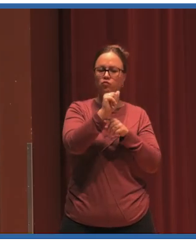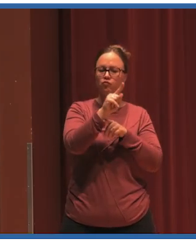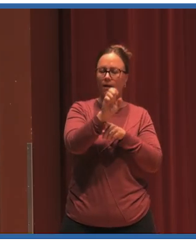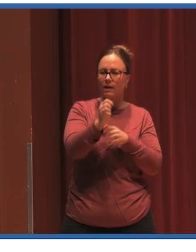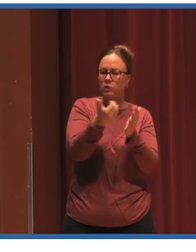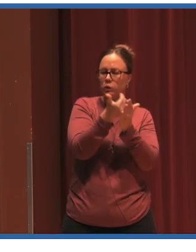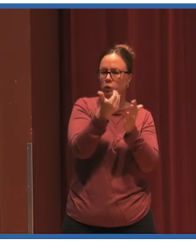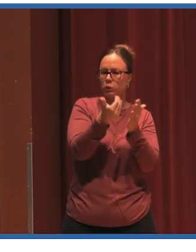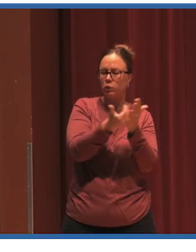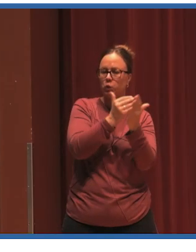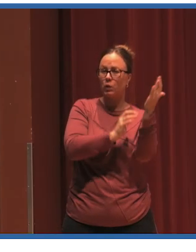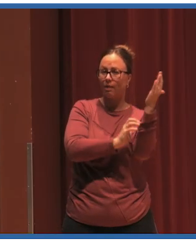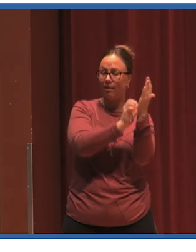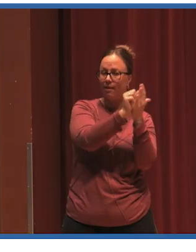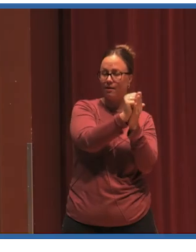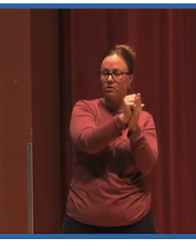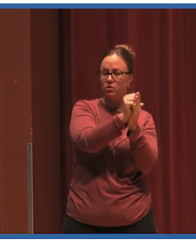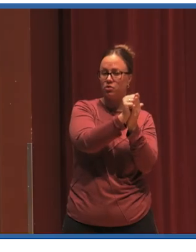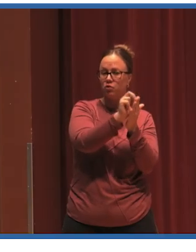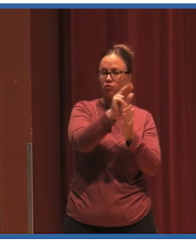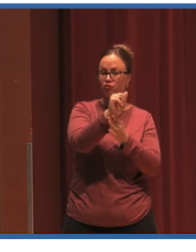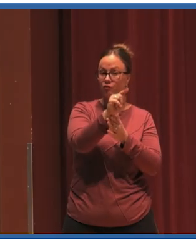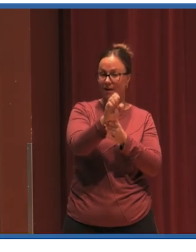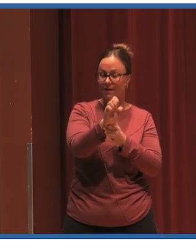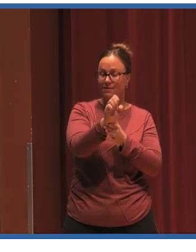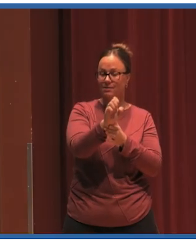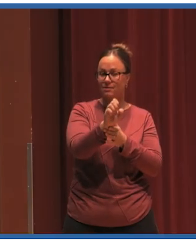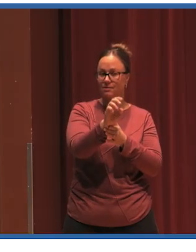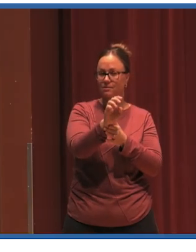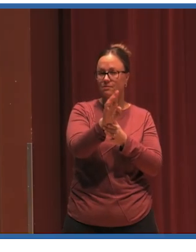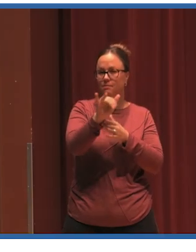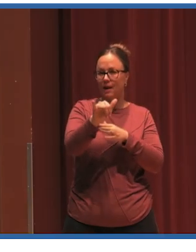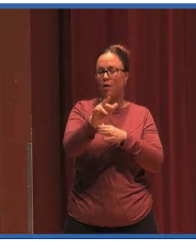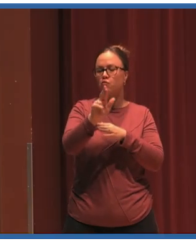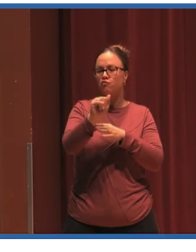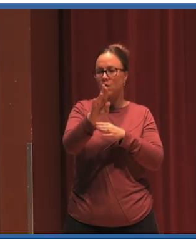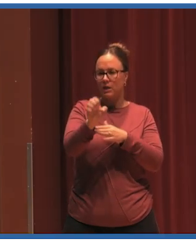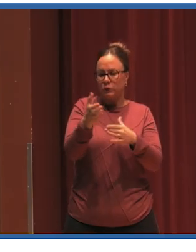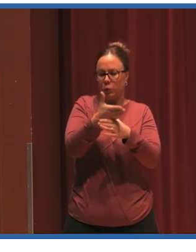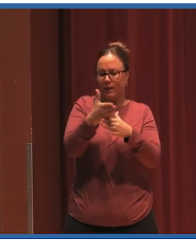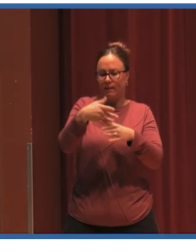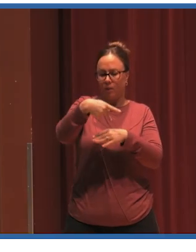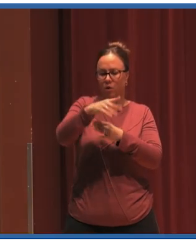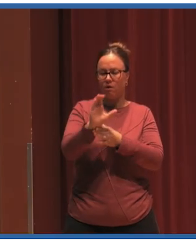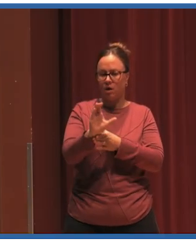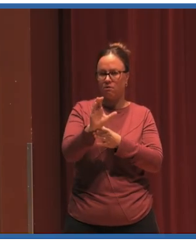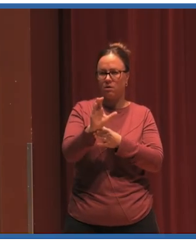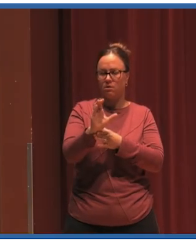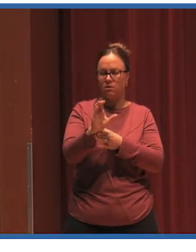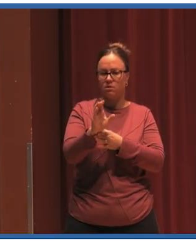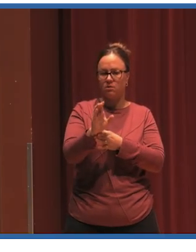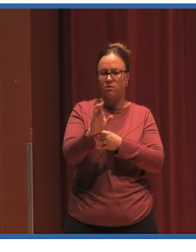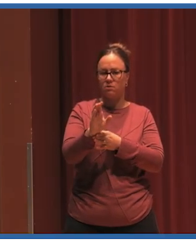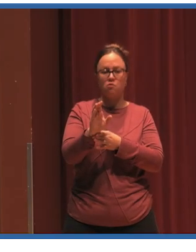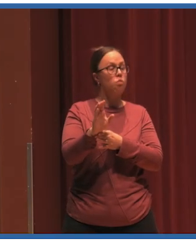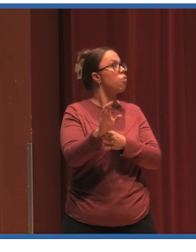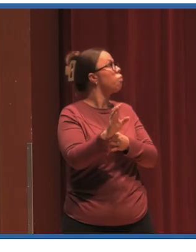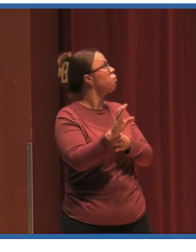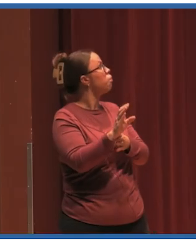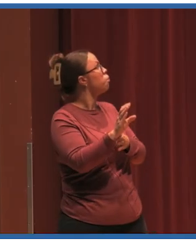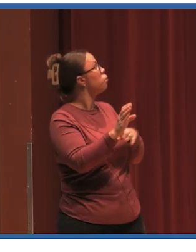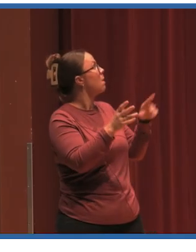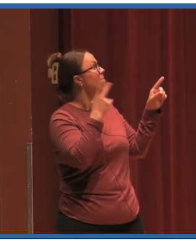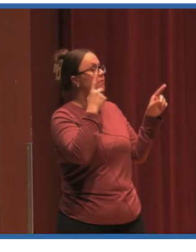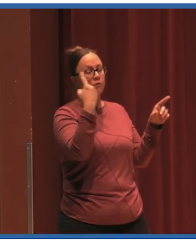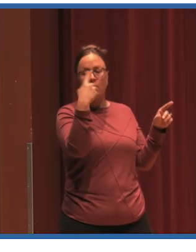new cancer rates by race and ethnicity within Polk County. You can see for non-Hispanic Black